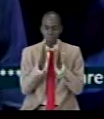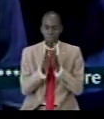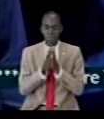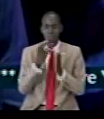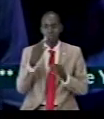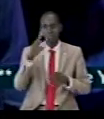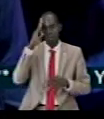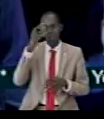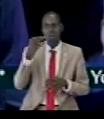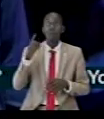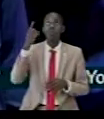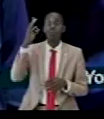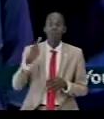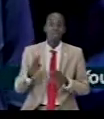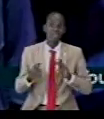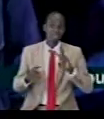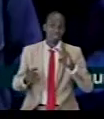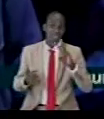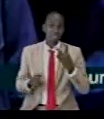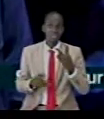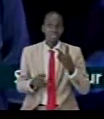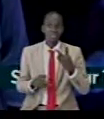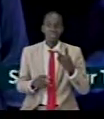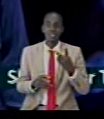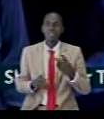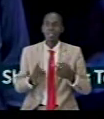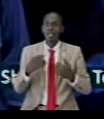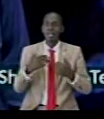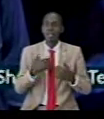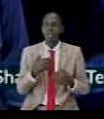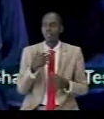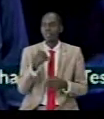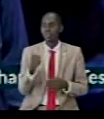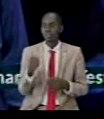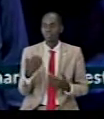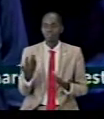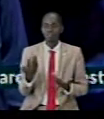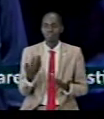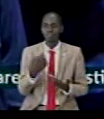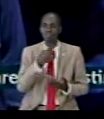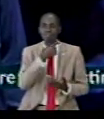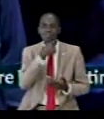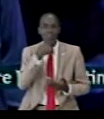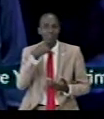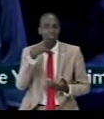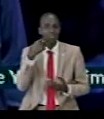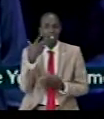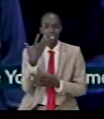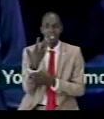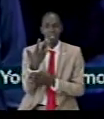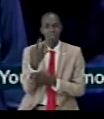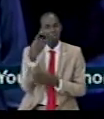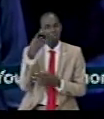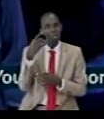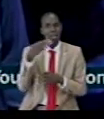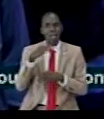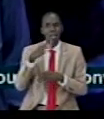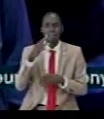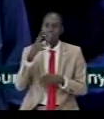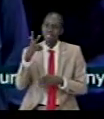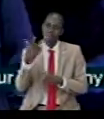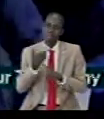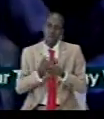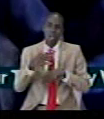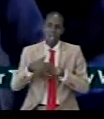God. Secondly, he had a withered hand from about 3 months after his birth.